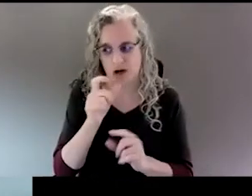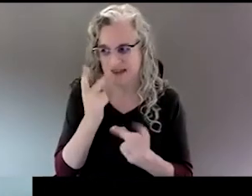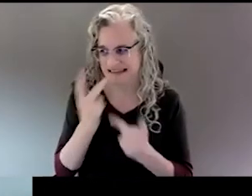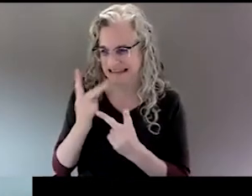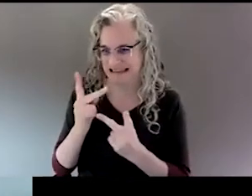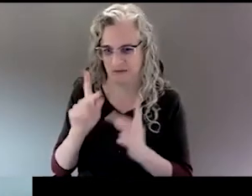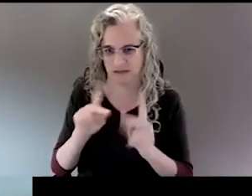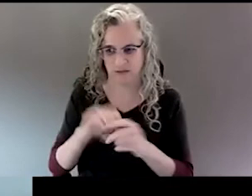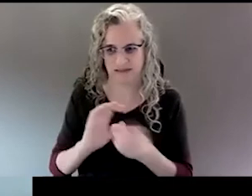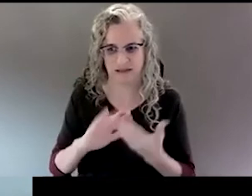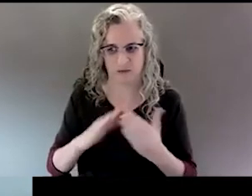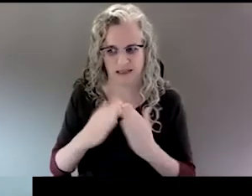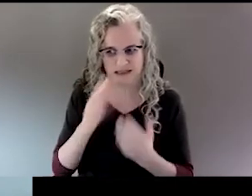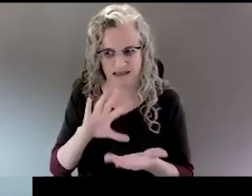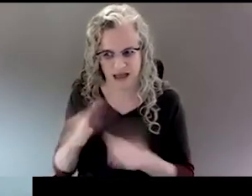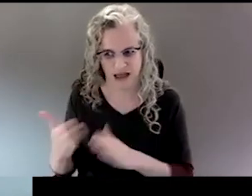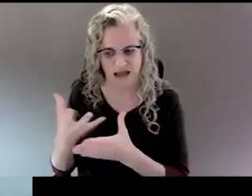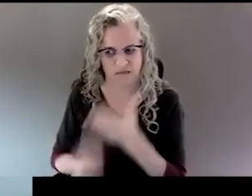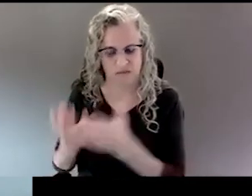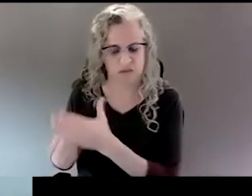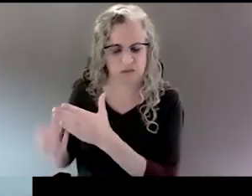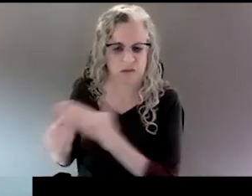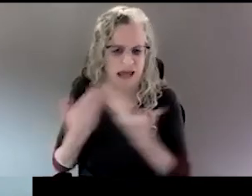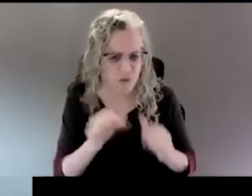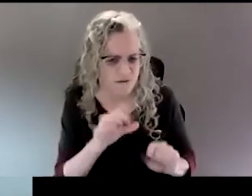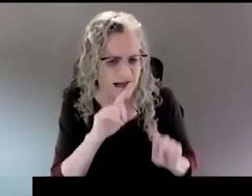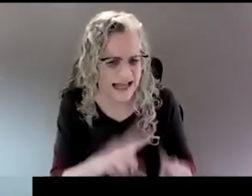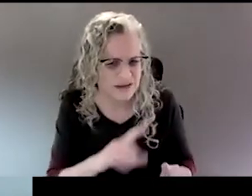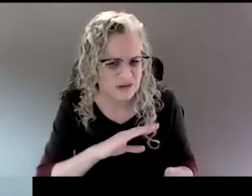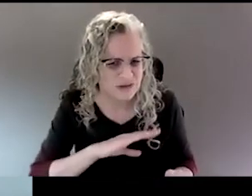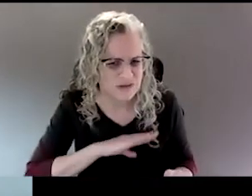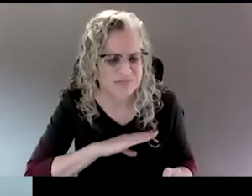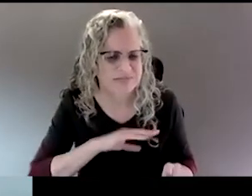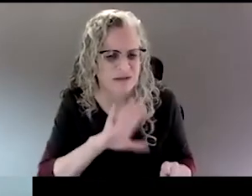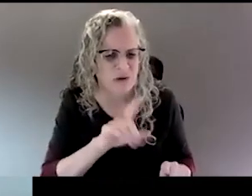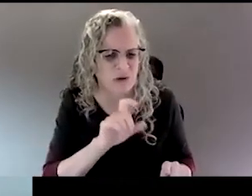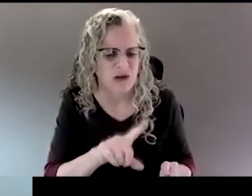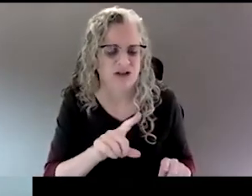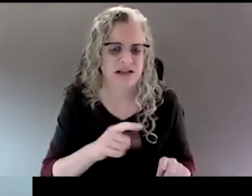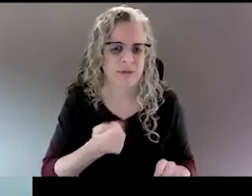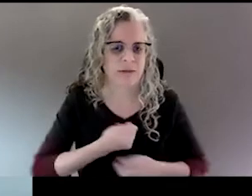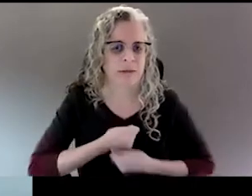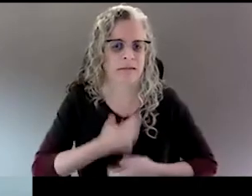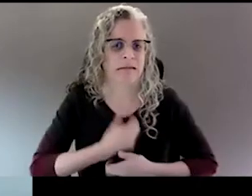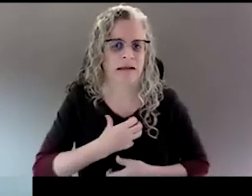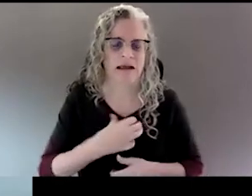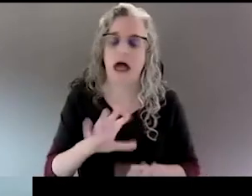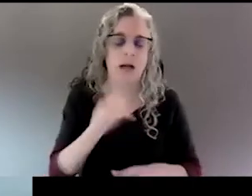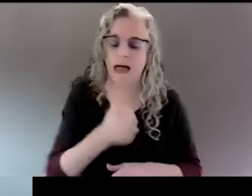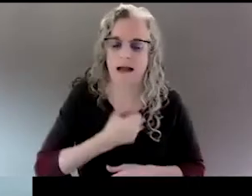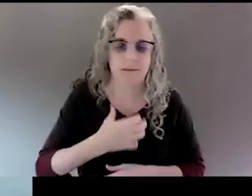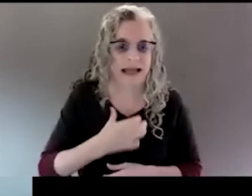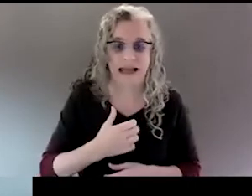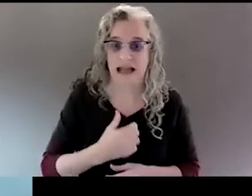if that answered your question, or if I just kind of complain, as some people said, but I'm not complaining. I'm just saying it as it is.